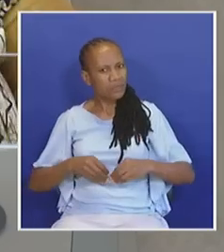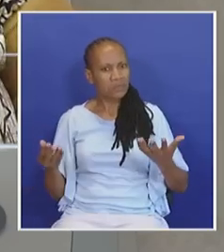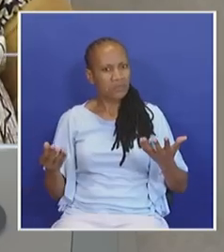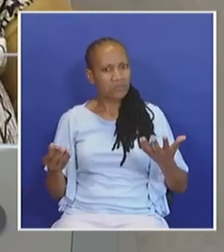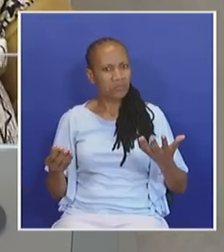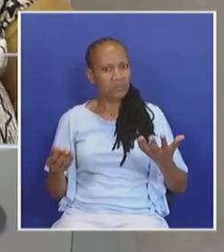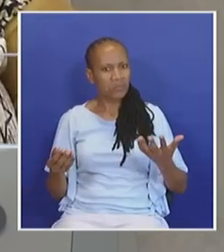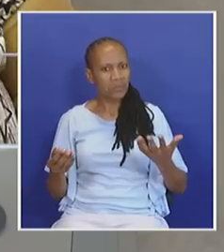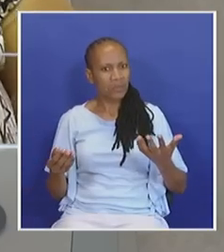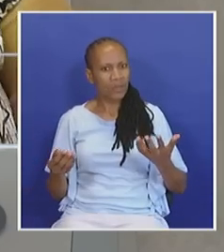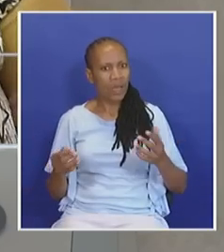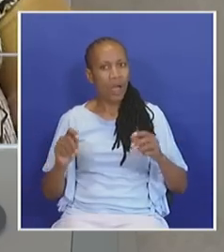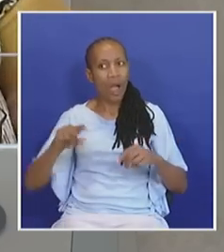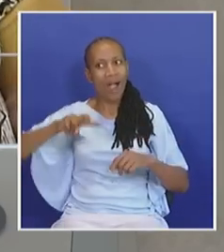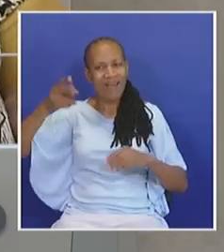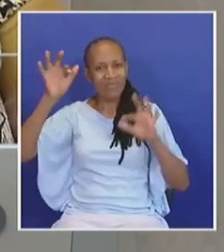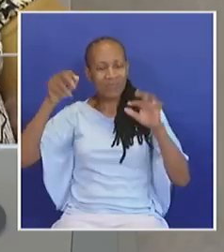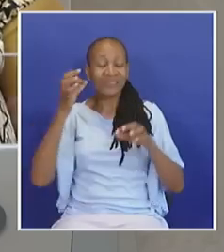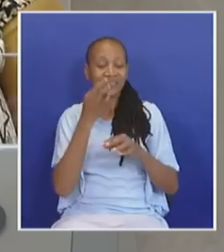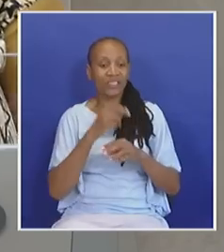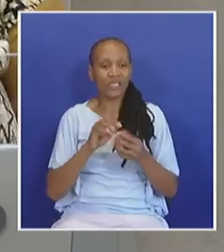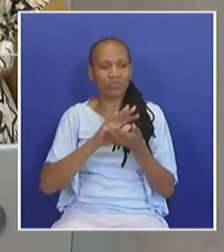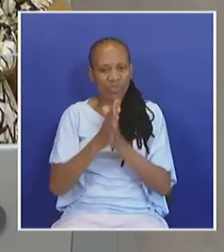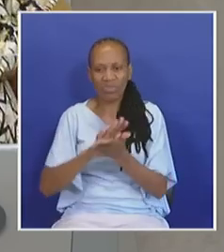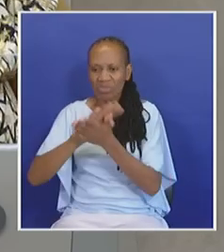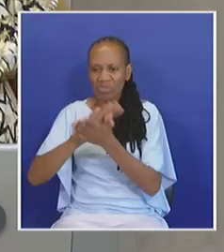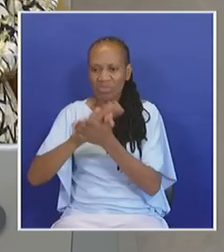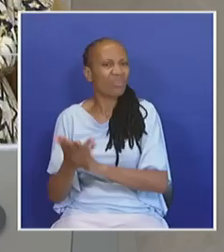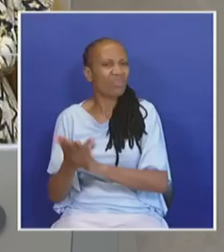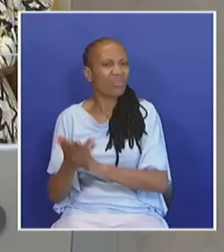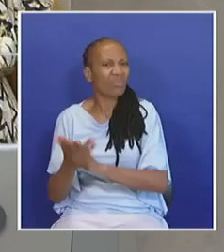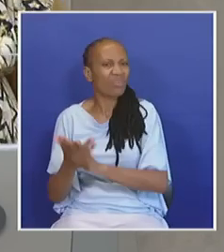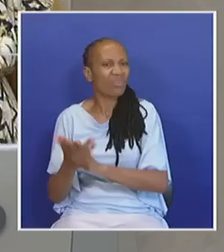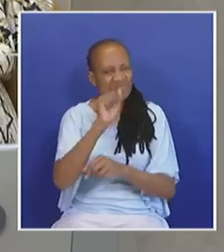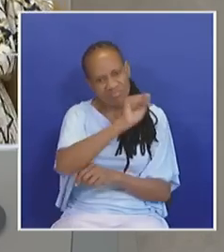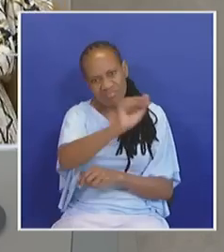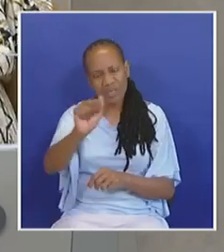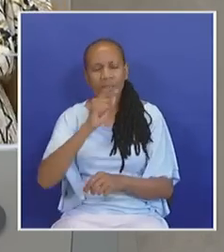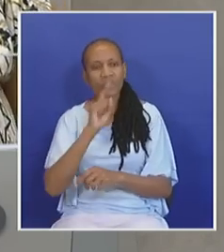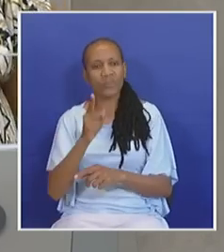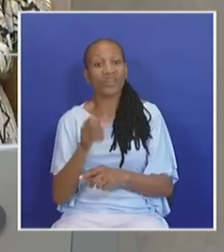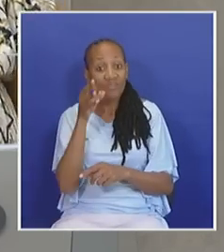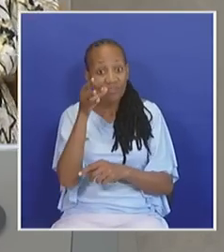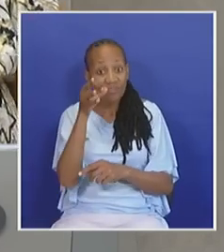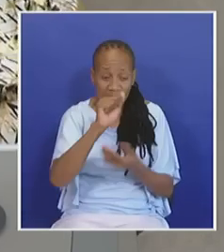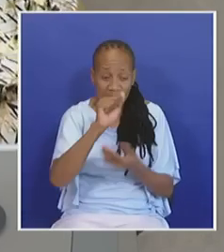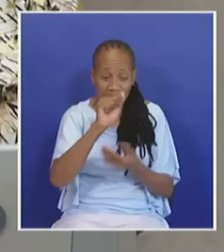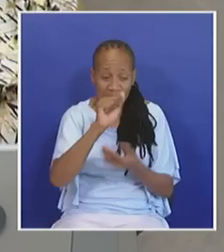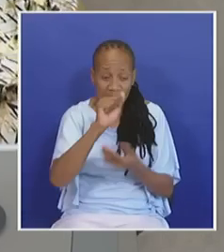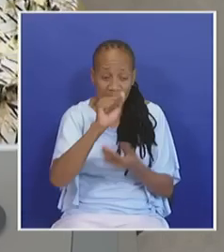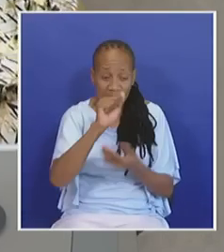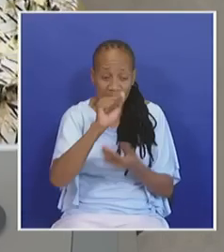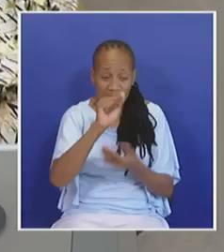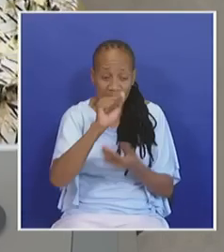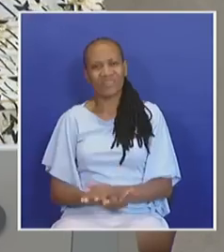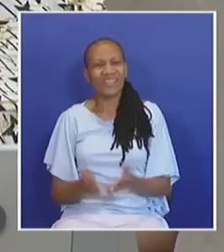their own future. It means that if they destroy their education facilities, they are destroying their own future. Some of them are